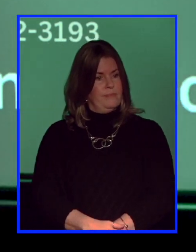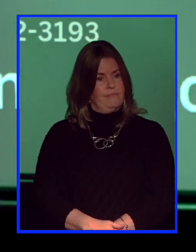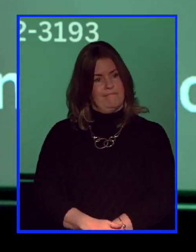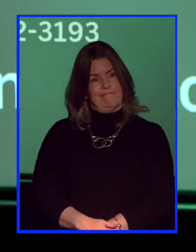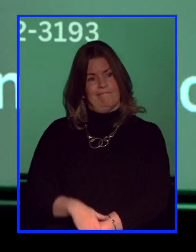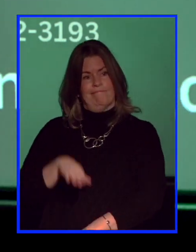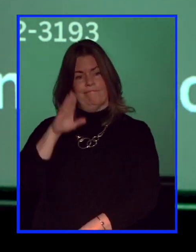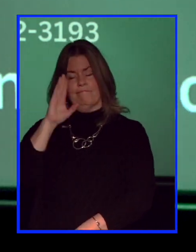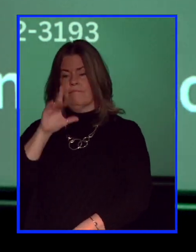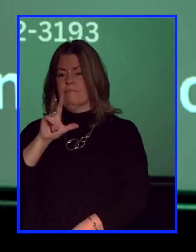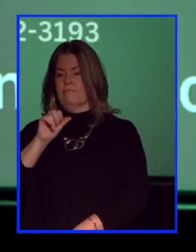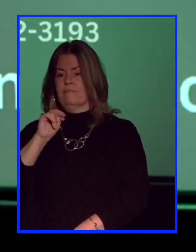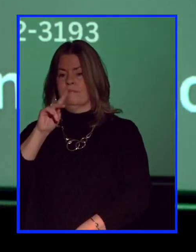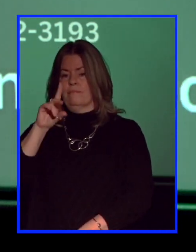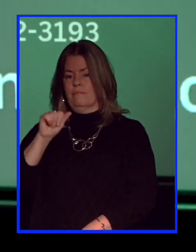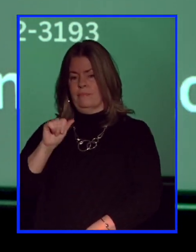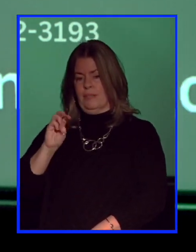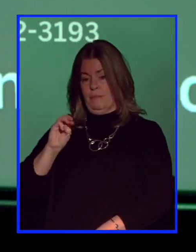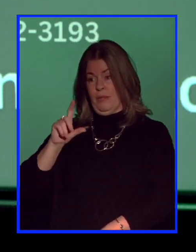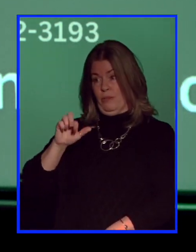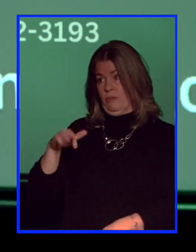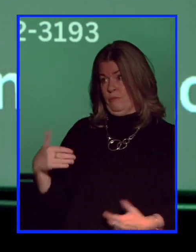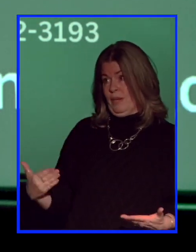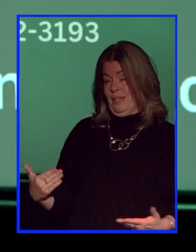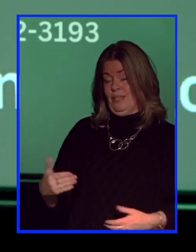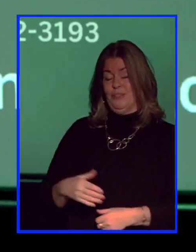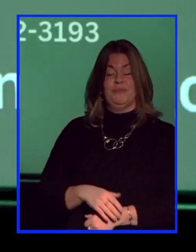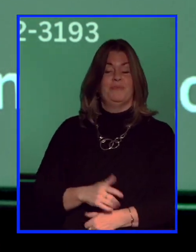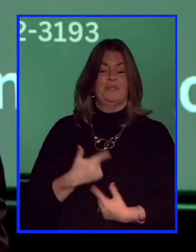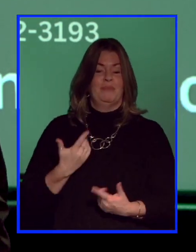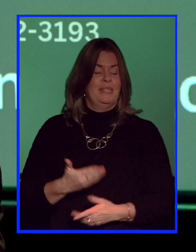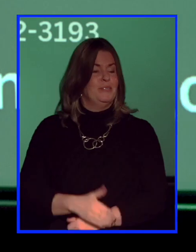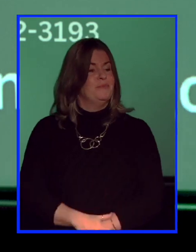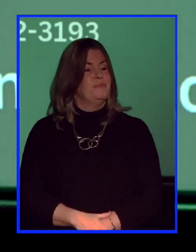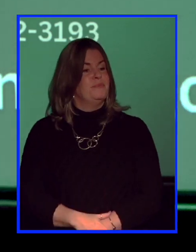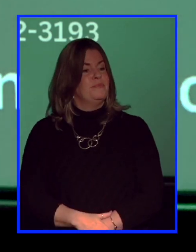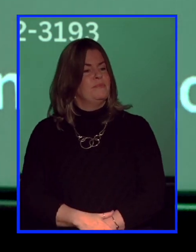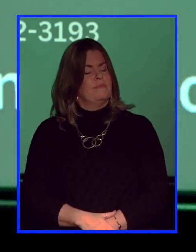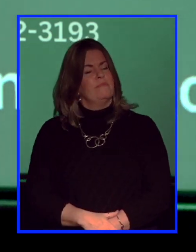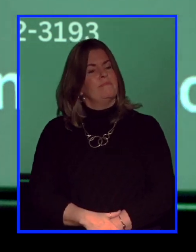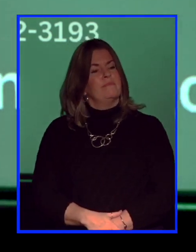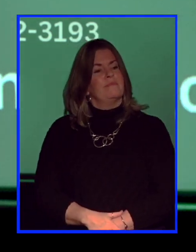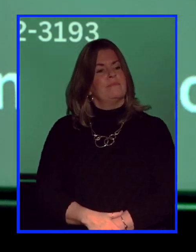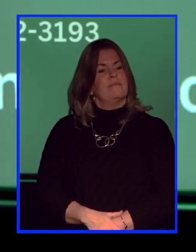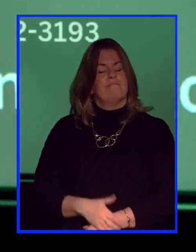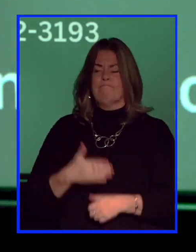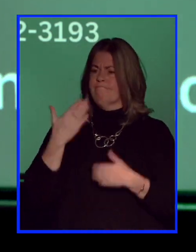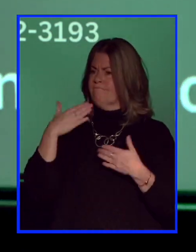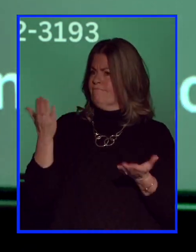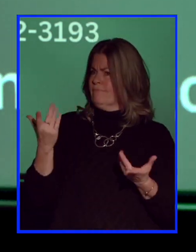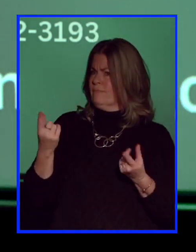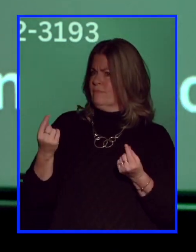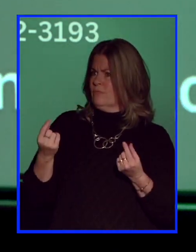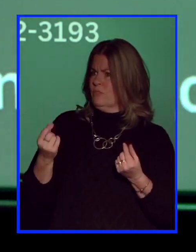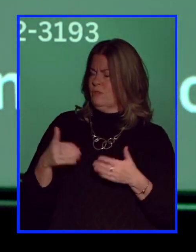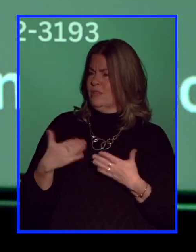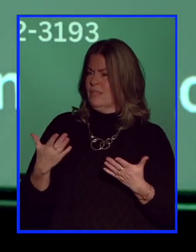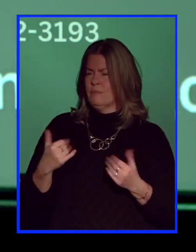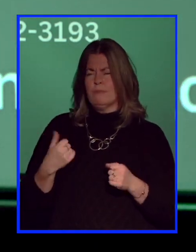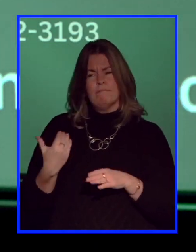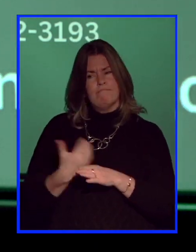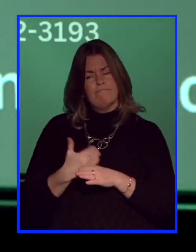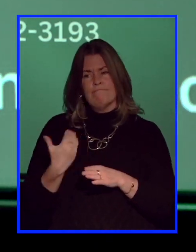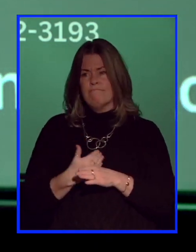Hi there, my name is Linda Miller. I live right here in Hartford. So I don't know that there's anything that's going to be done about it, but it really irks me to